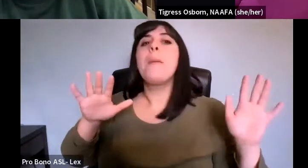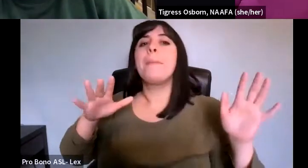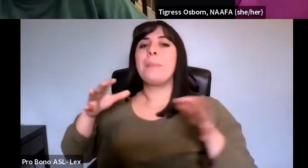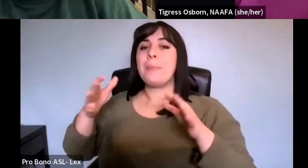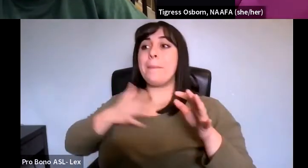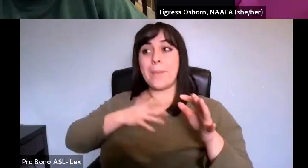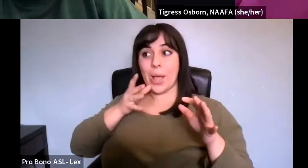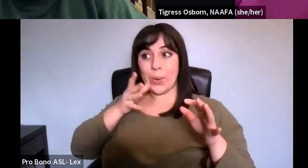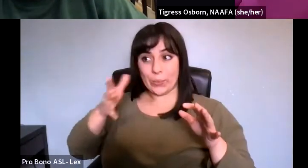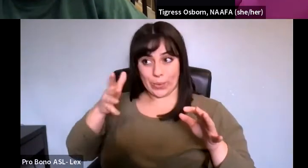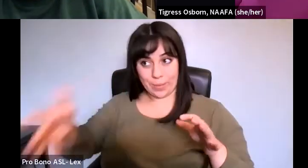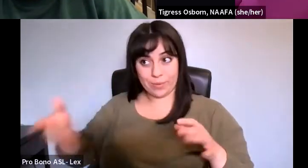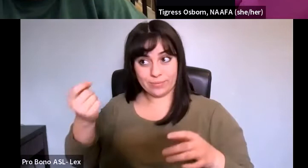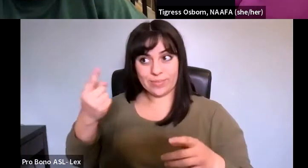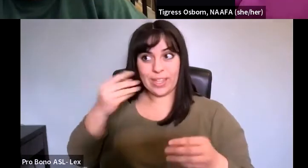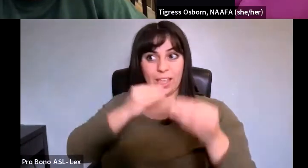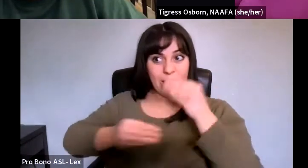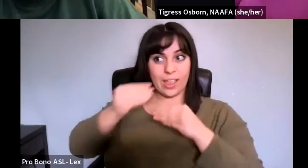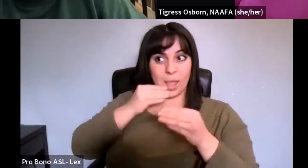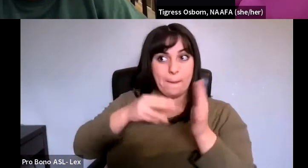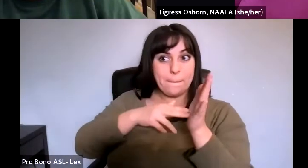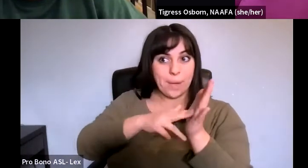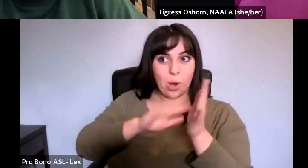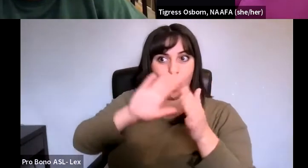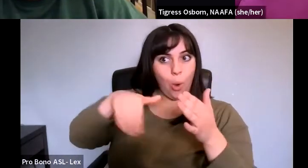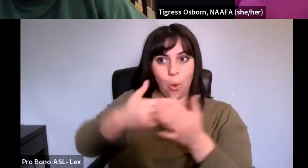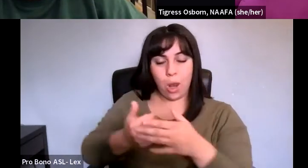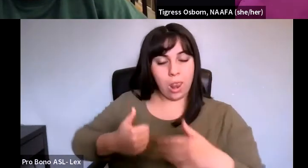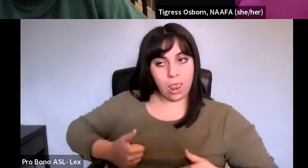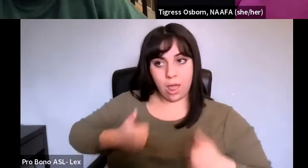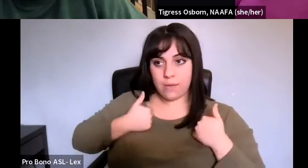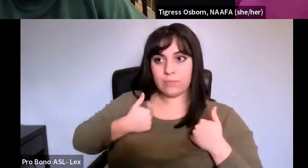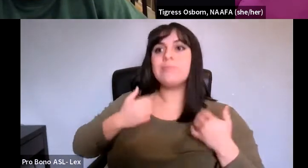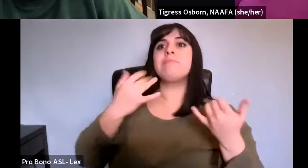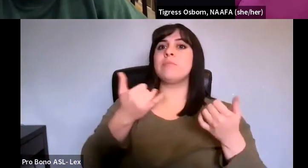my grandmother has eaten nothing but butter her entire life, and she's turning